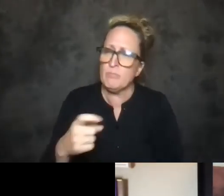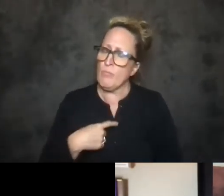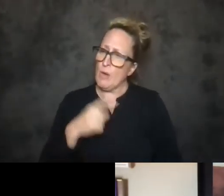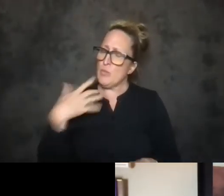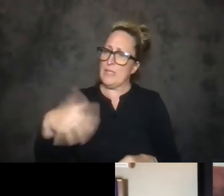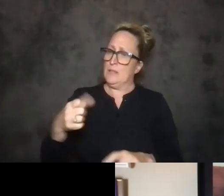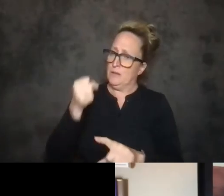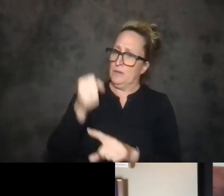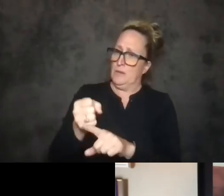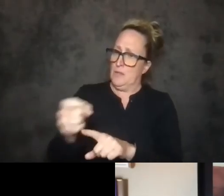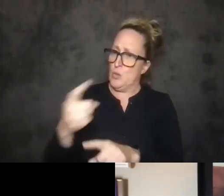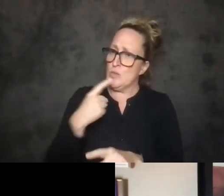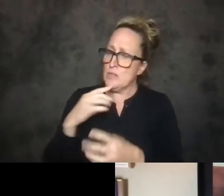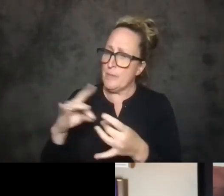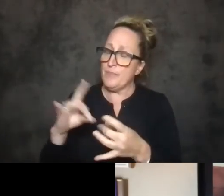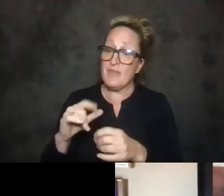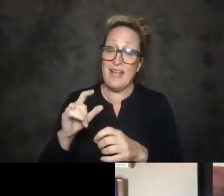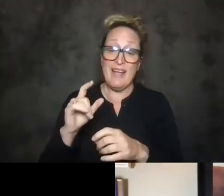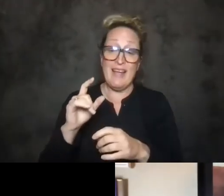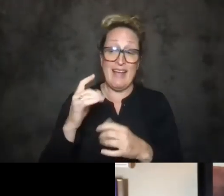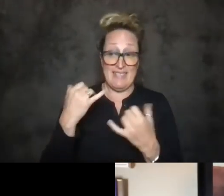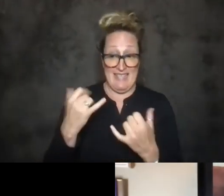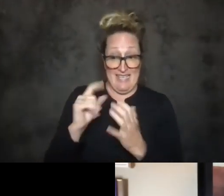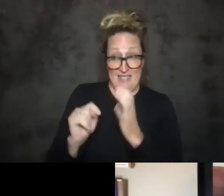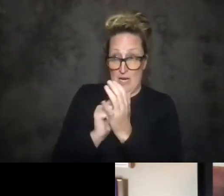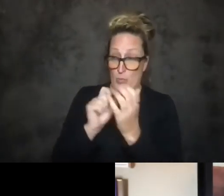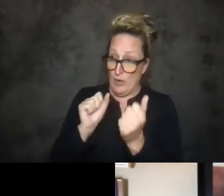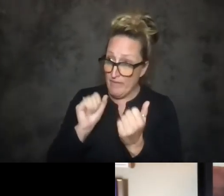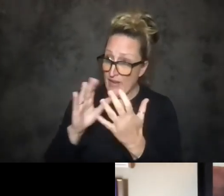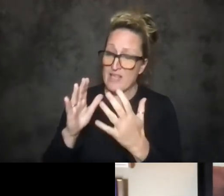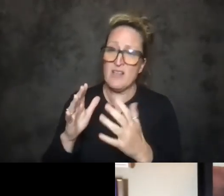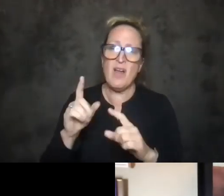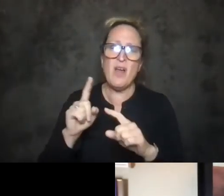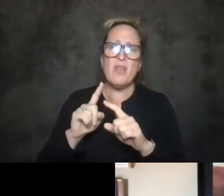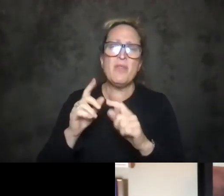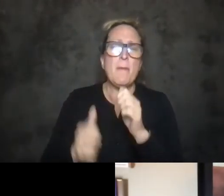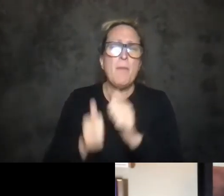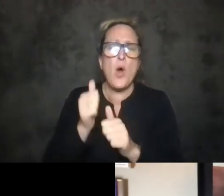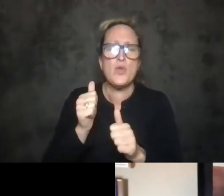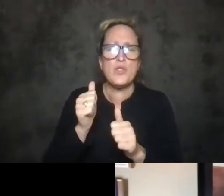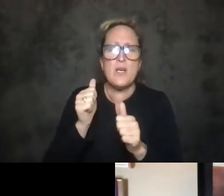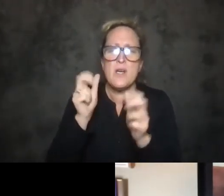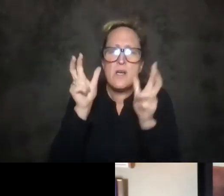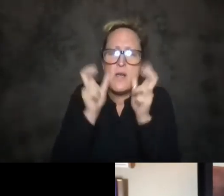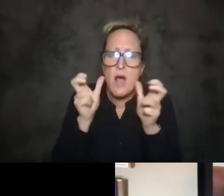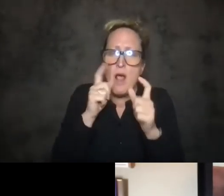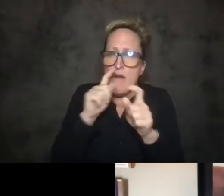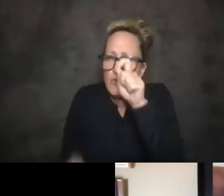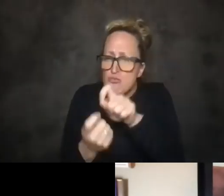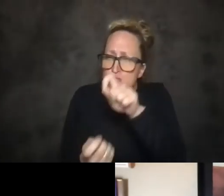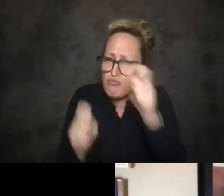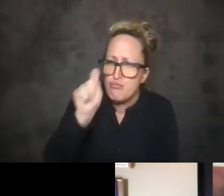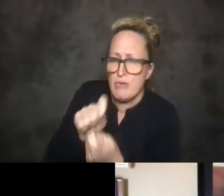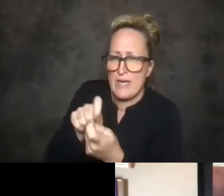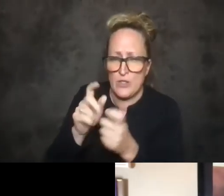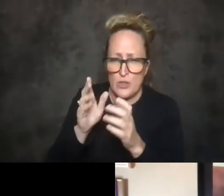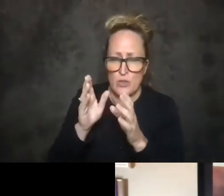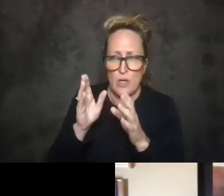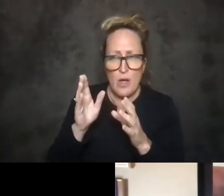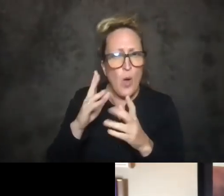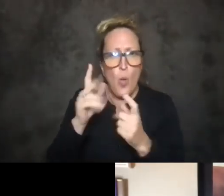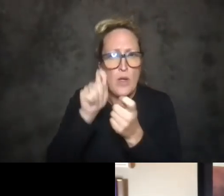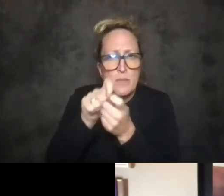struck by you saying, it is times like these that we face the most cunning of tricksters. And I wondered, what is the particular